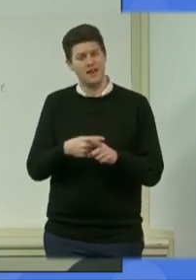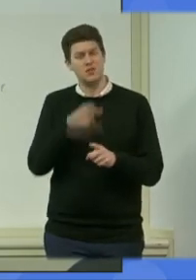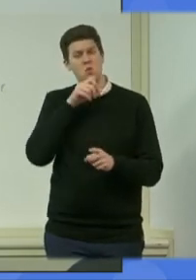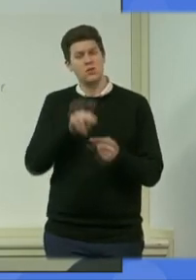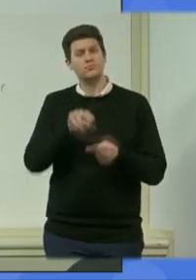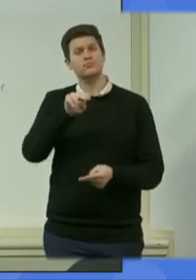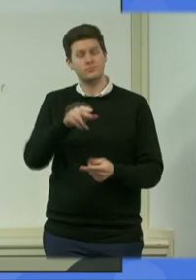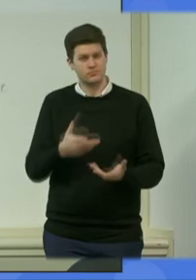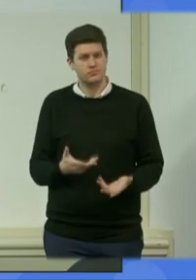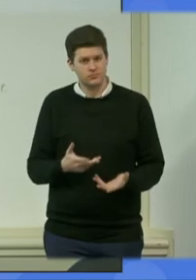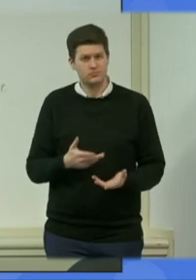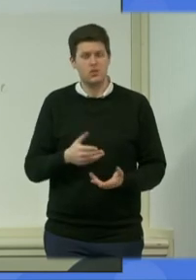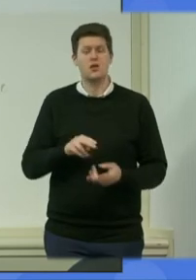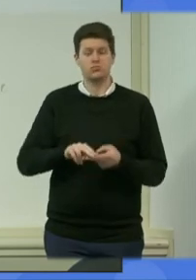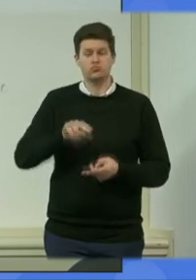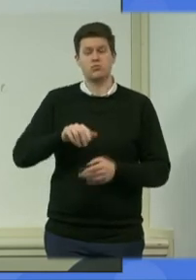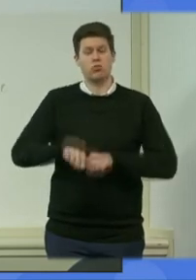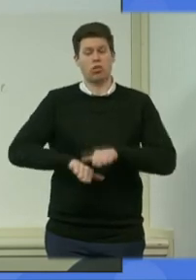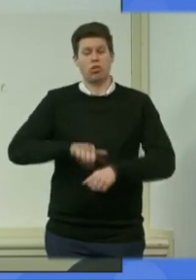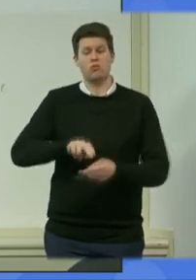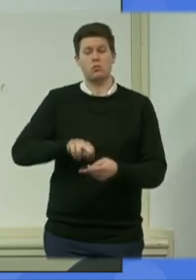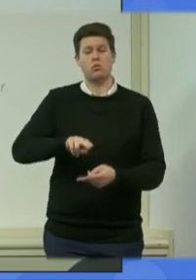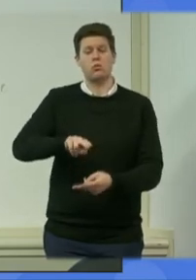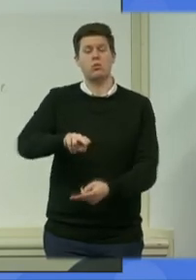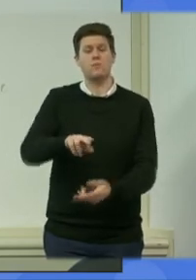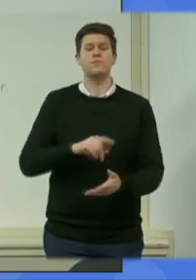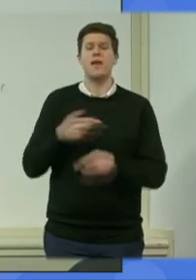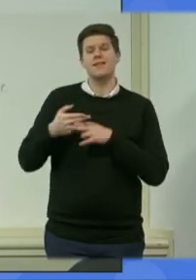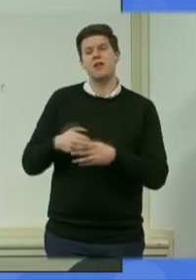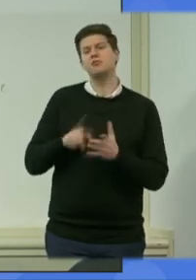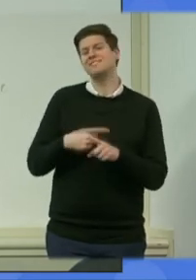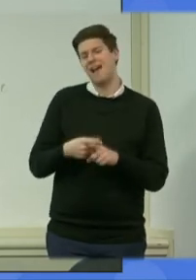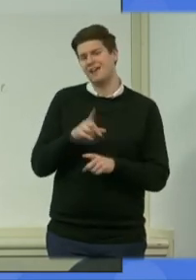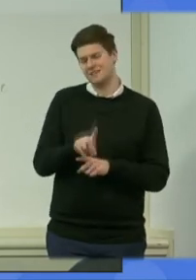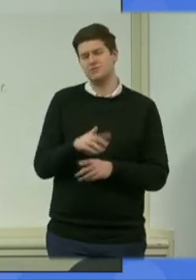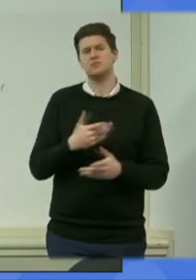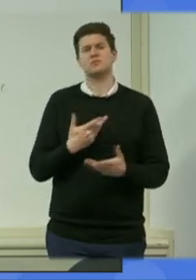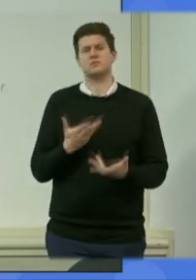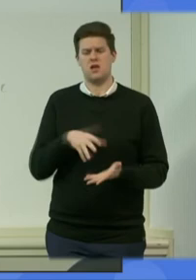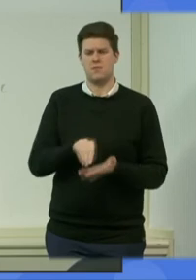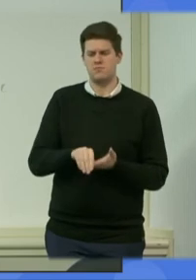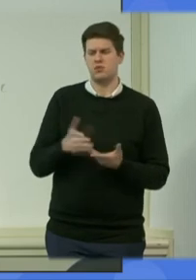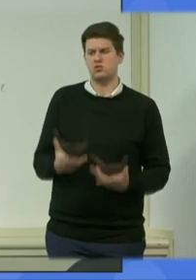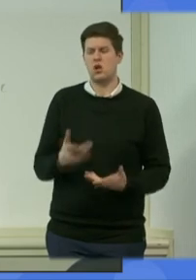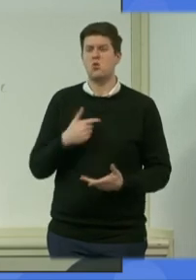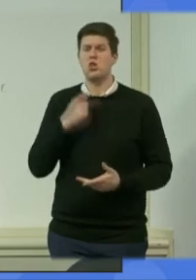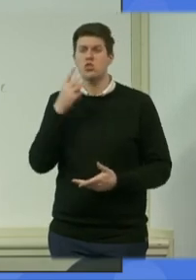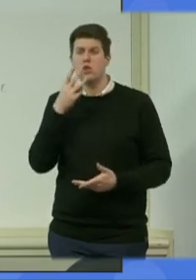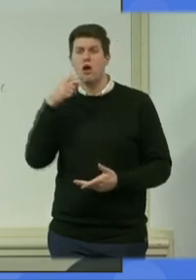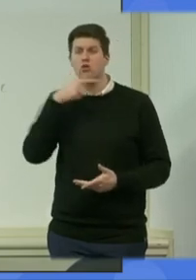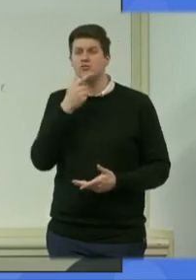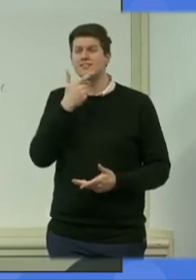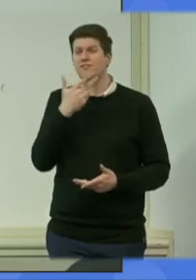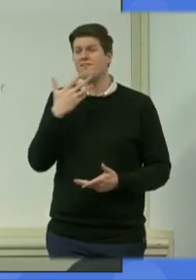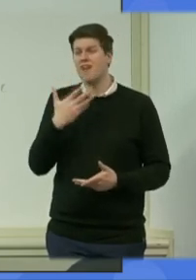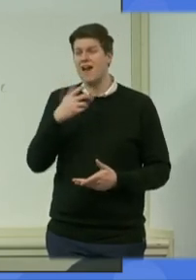up progressively from there. Inheritance tax is paid currently on around about 375, I